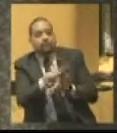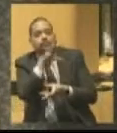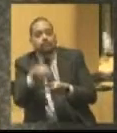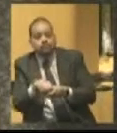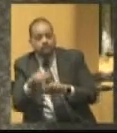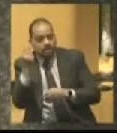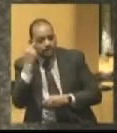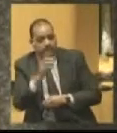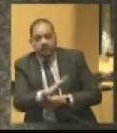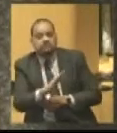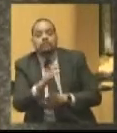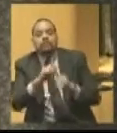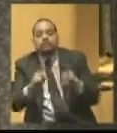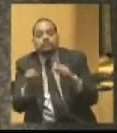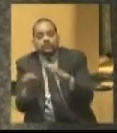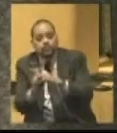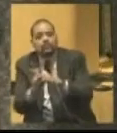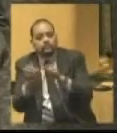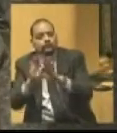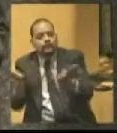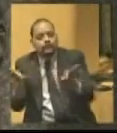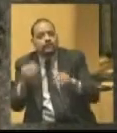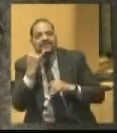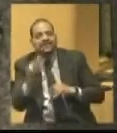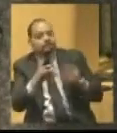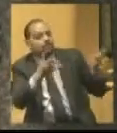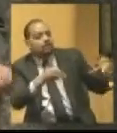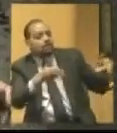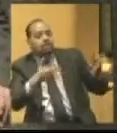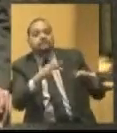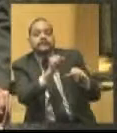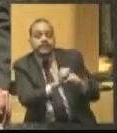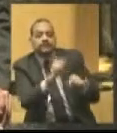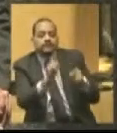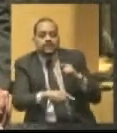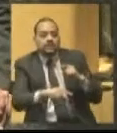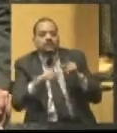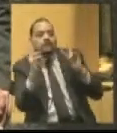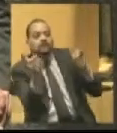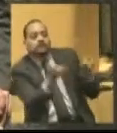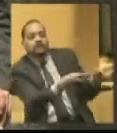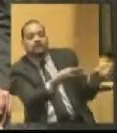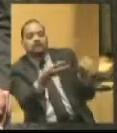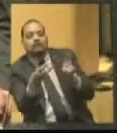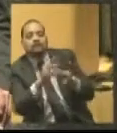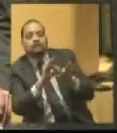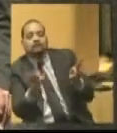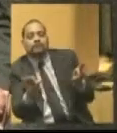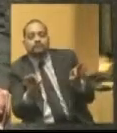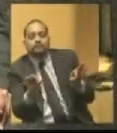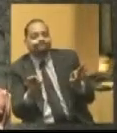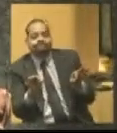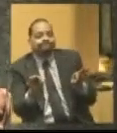their homes unless it becomes a military necessity. That was the ban on enticement, the ban that was